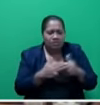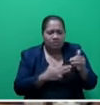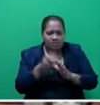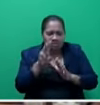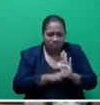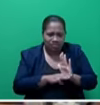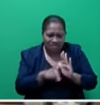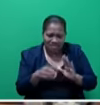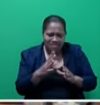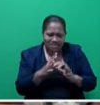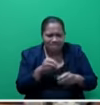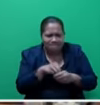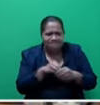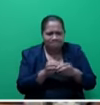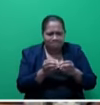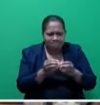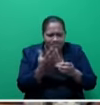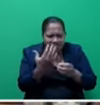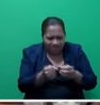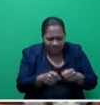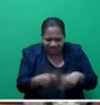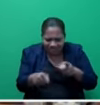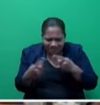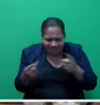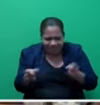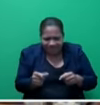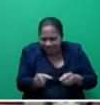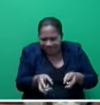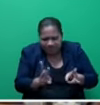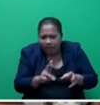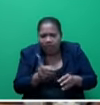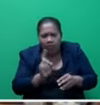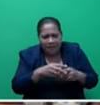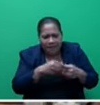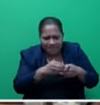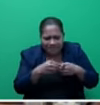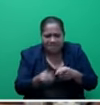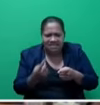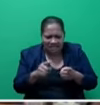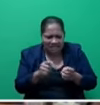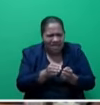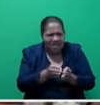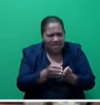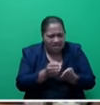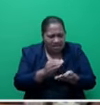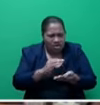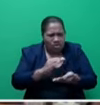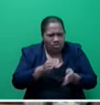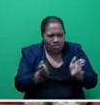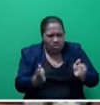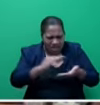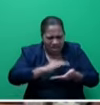modelling and creating alternative pathways for the plastic bags and styrofoams. Honourable Speaker said Fijians need to take pride in